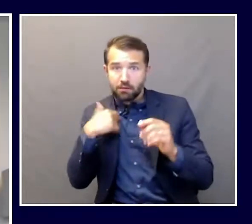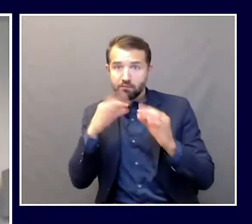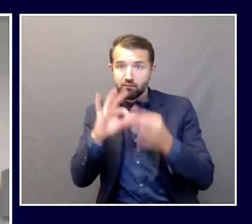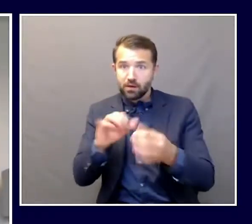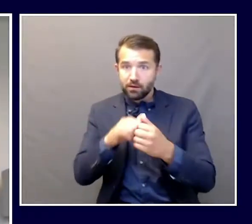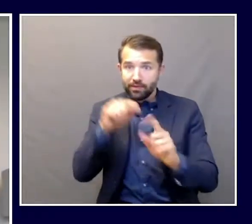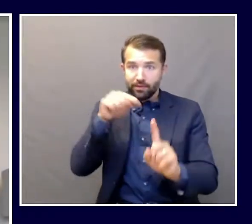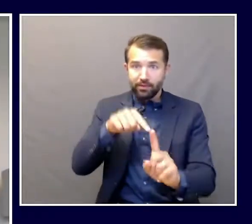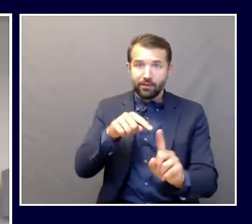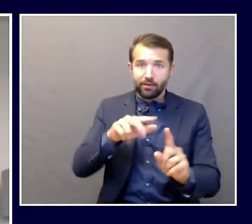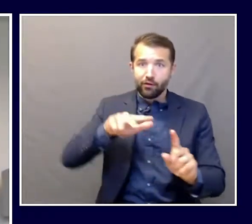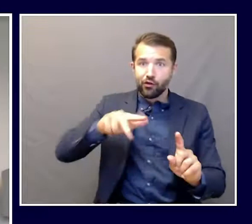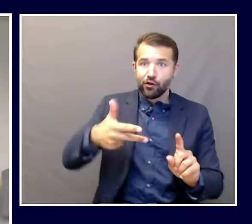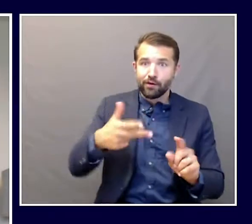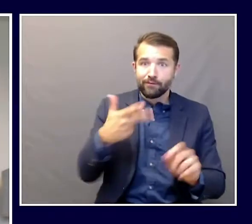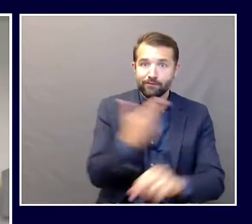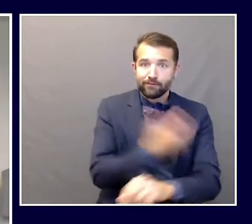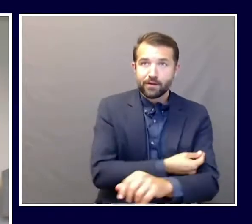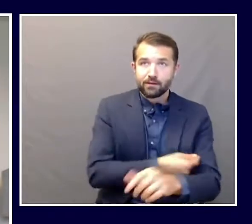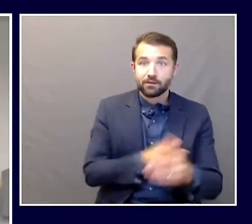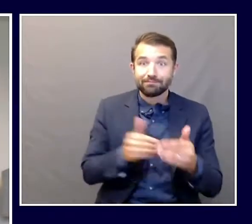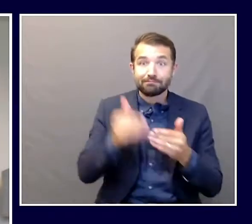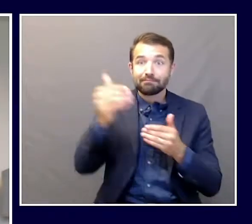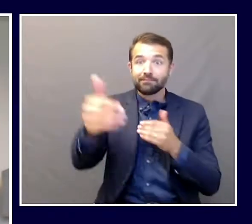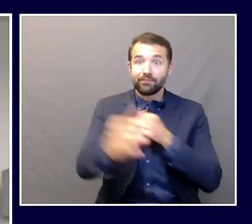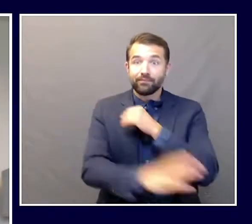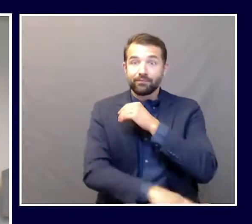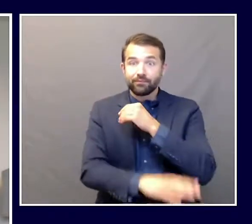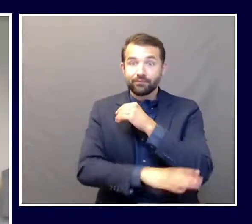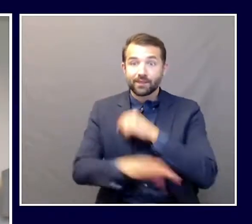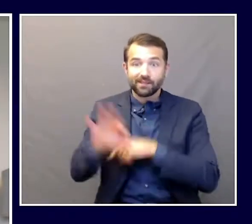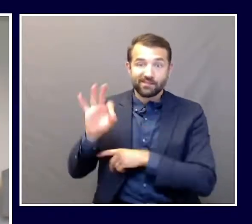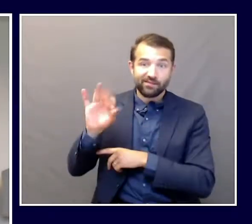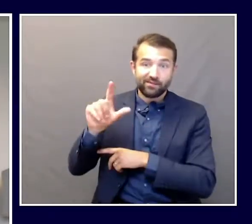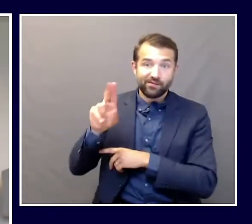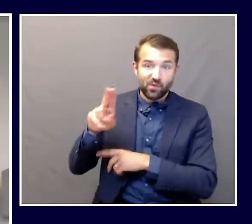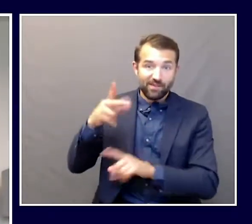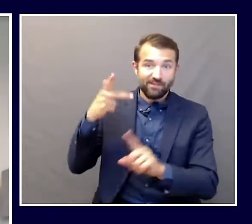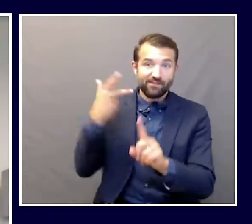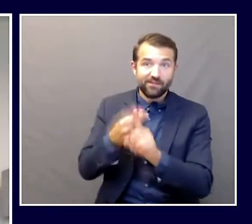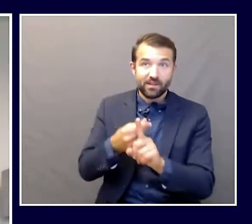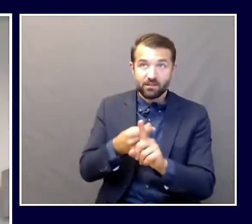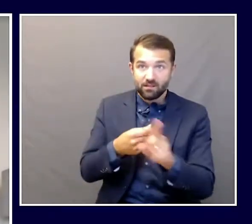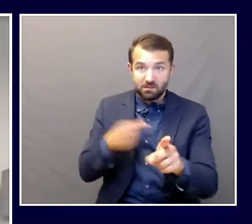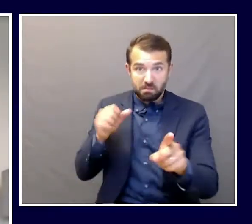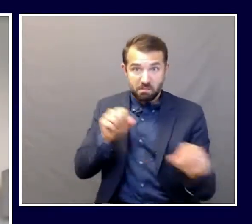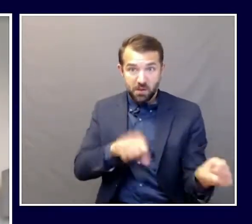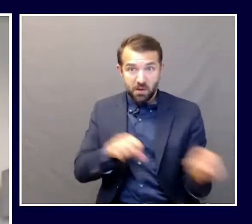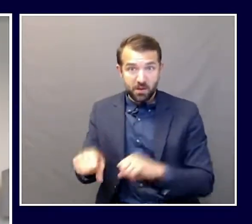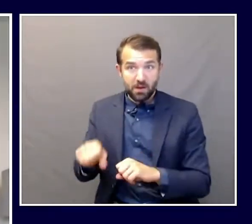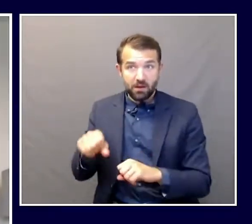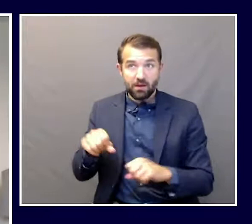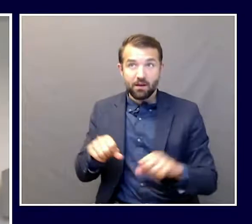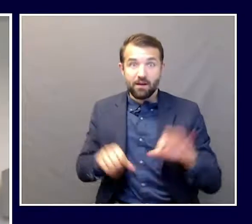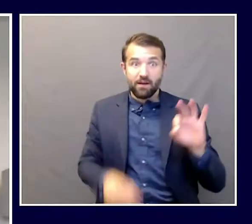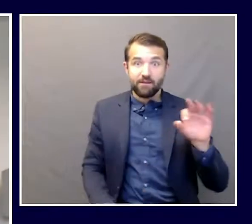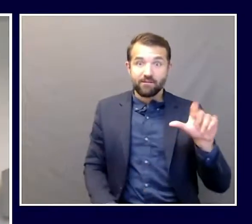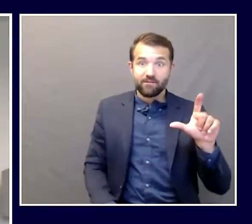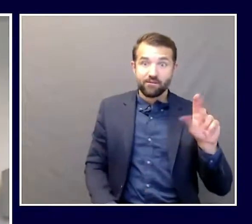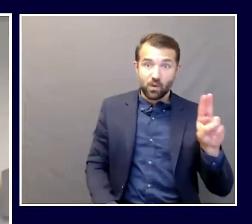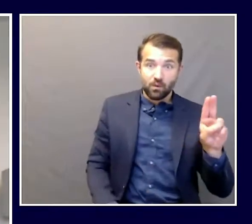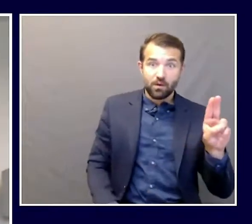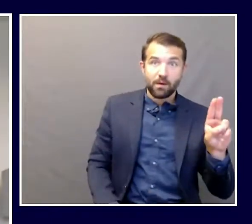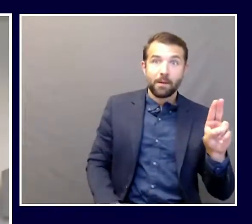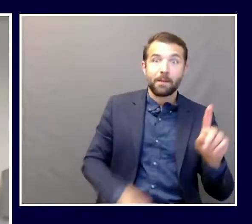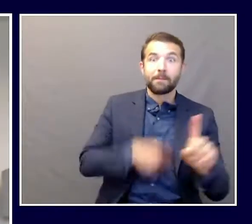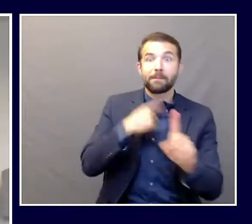COVID-19 booster ever be a 2-for-1 that somebody gets at the same time? Yep. Okay. So let's start with the former question, Brian, about where